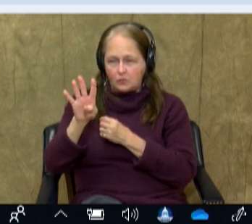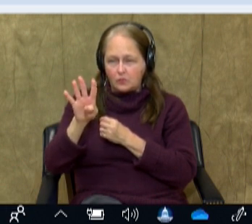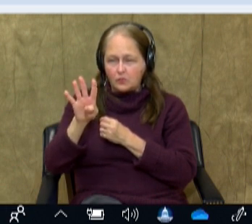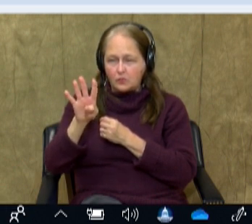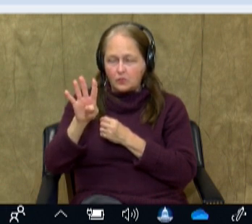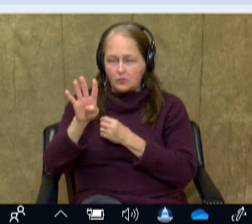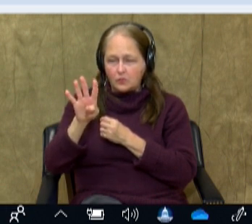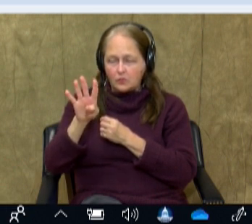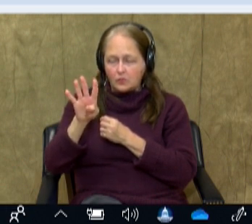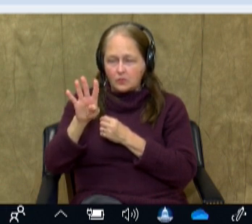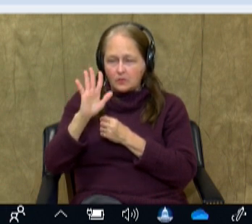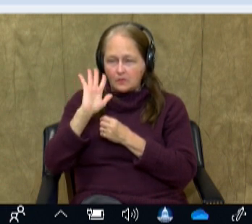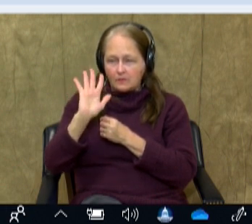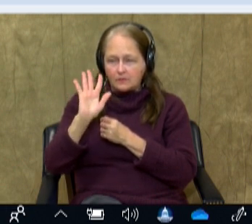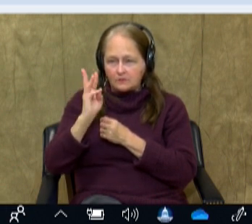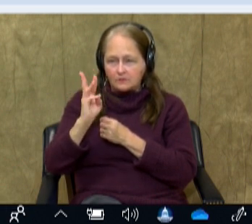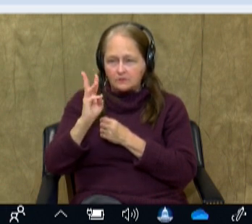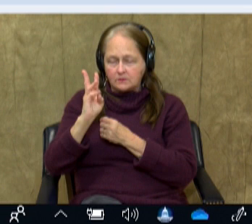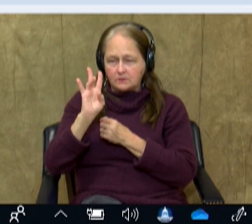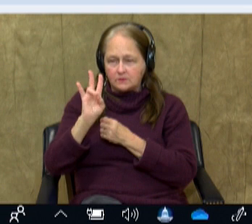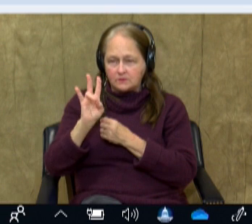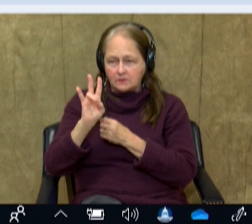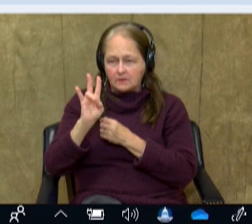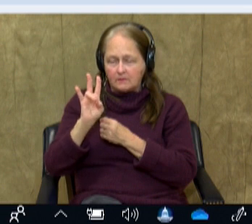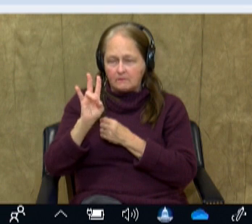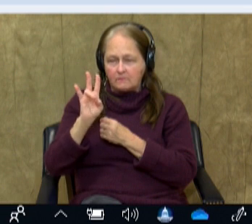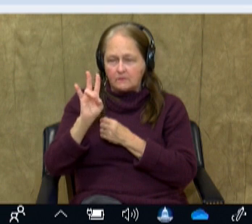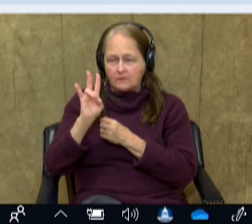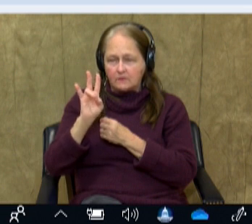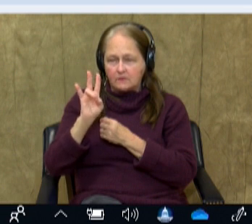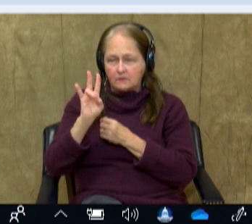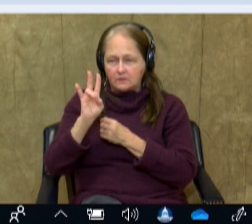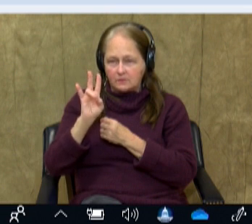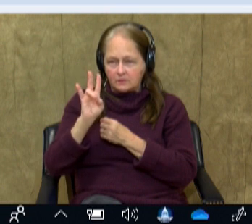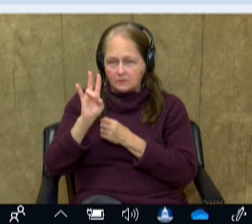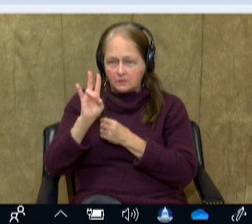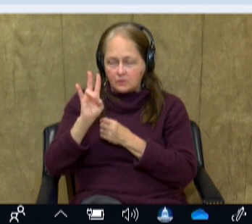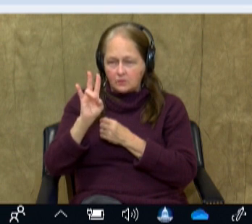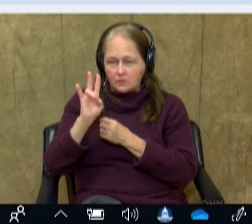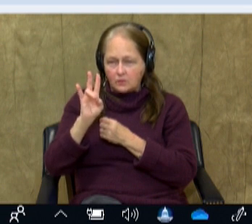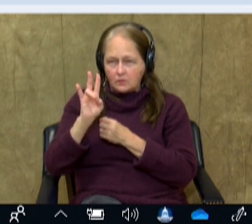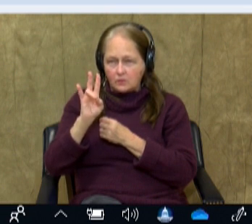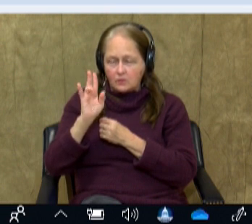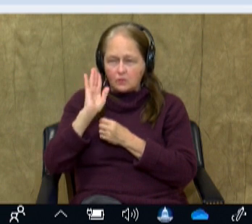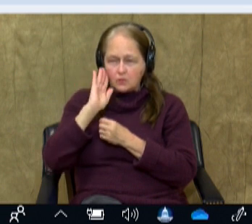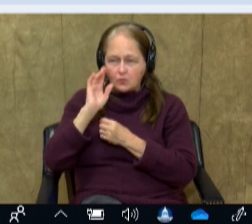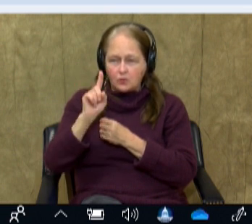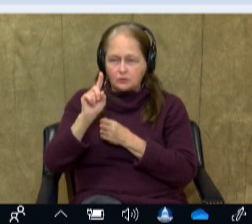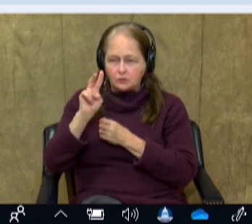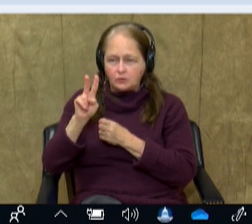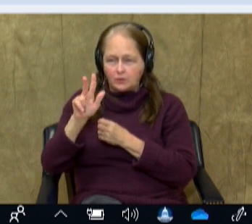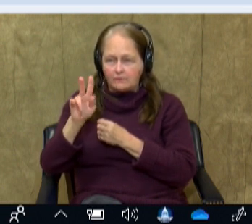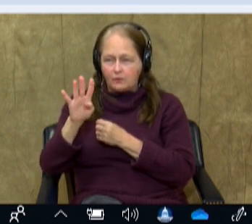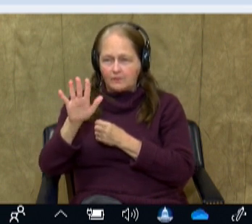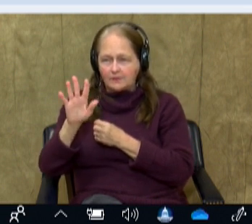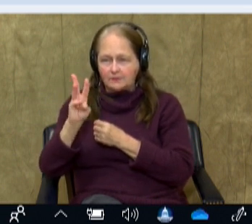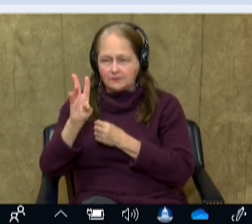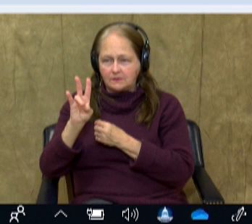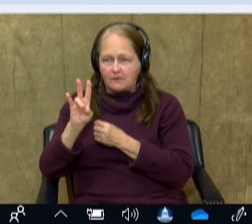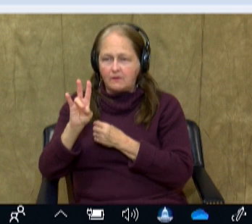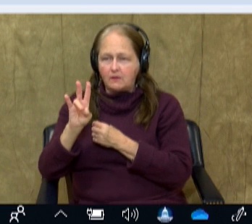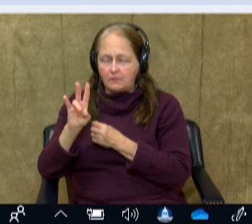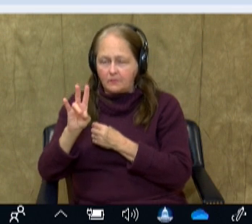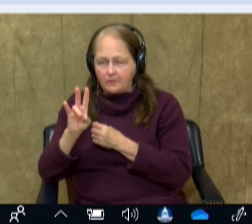4, 5, 6, 7. So 1, 2, 3, 4, 5, 6,